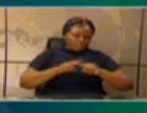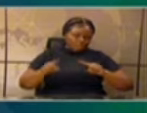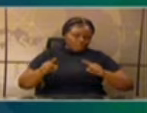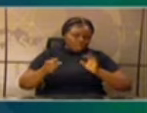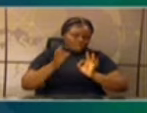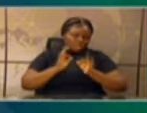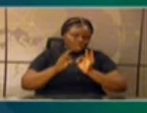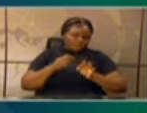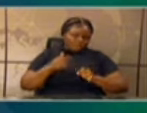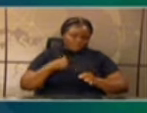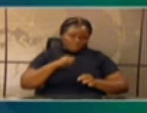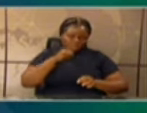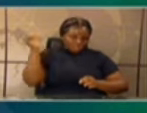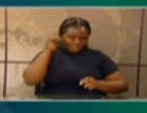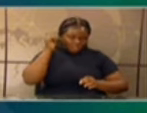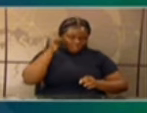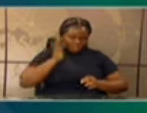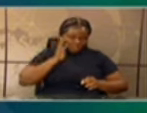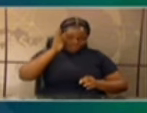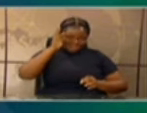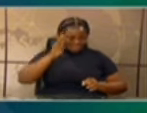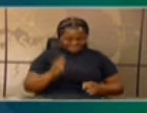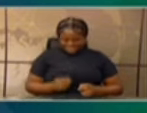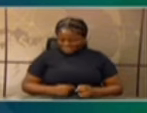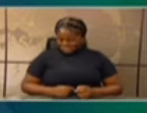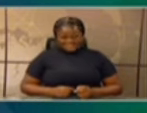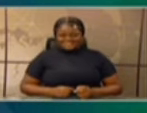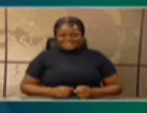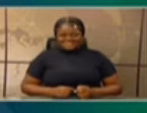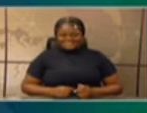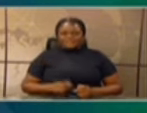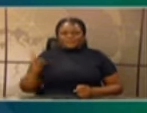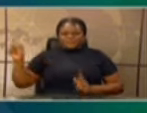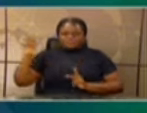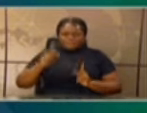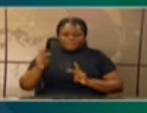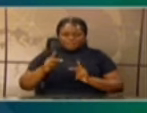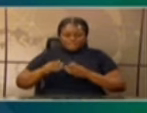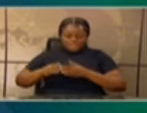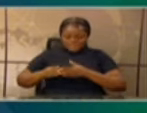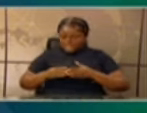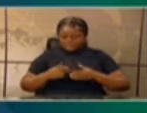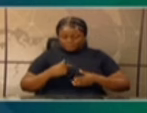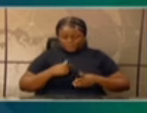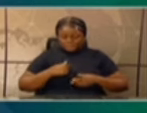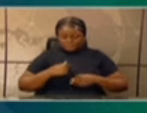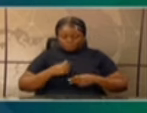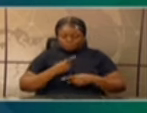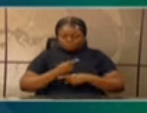Somebody would have to direct me, and someone would have to produce me.